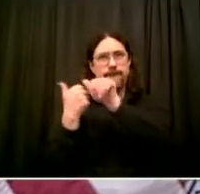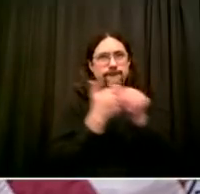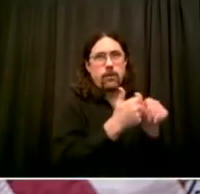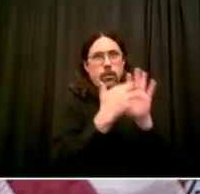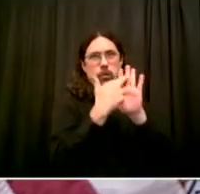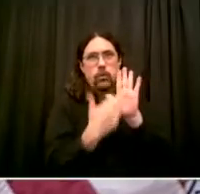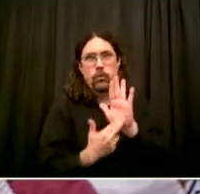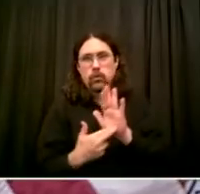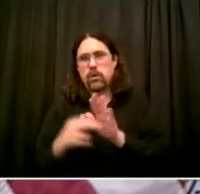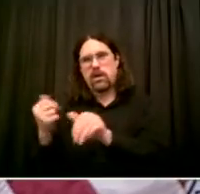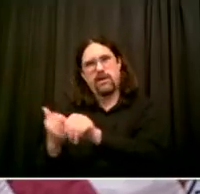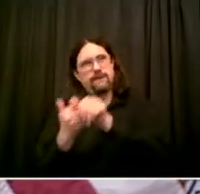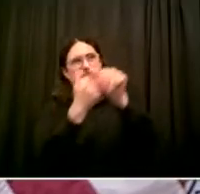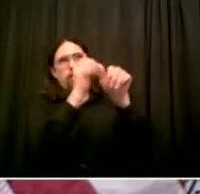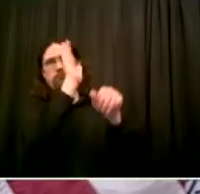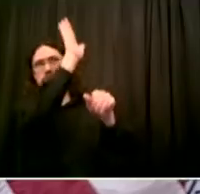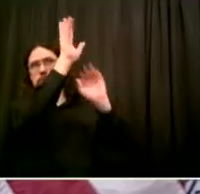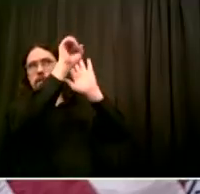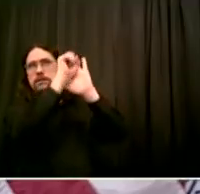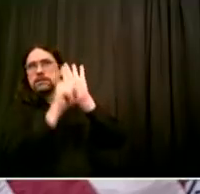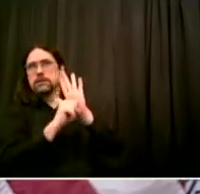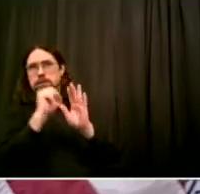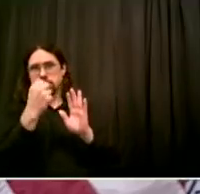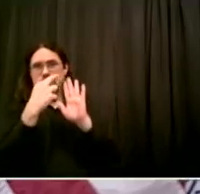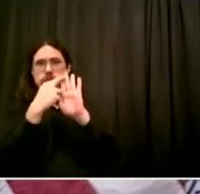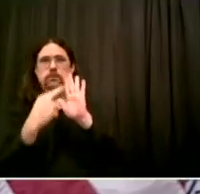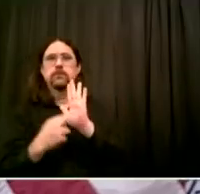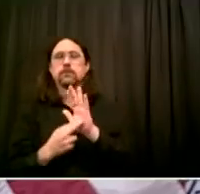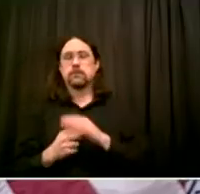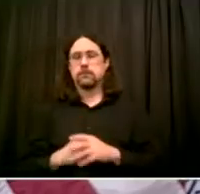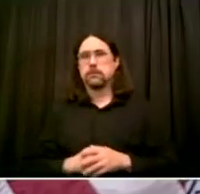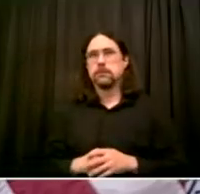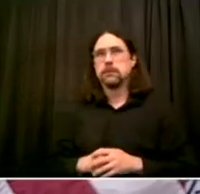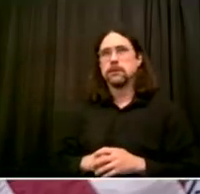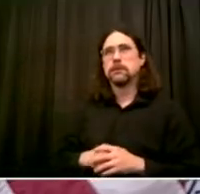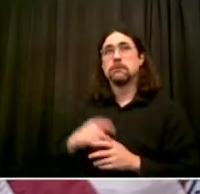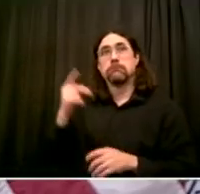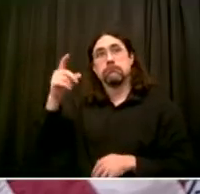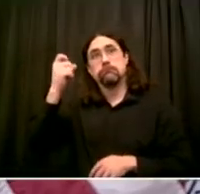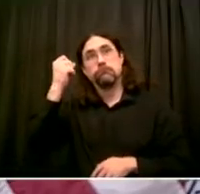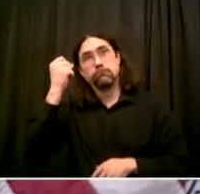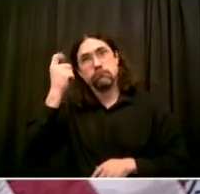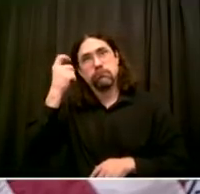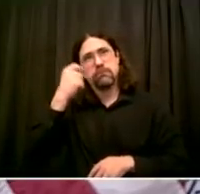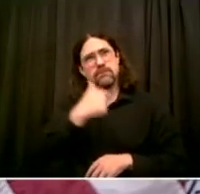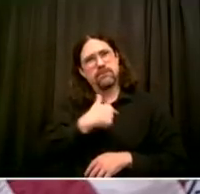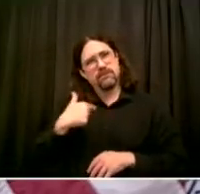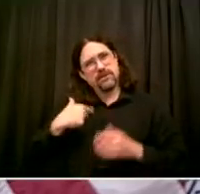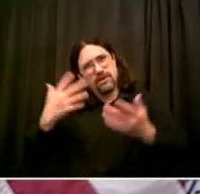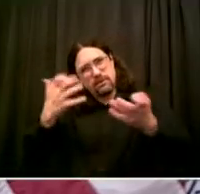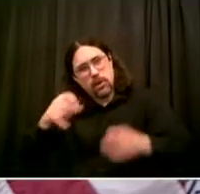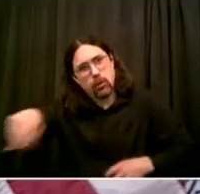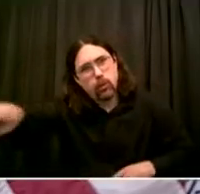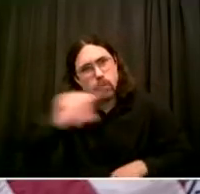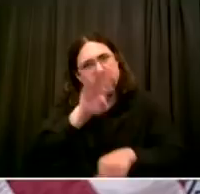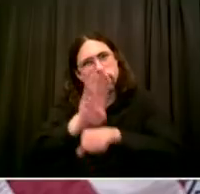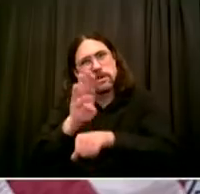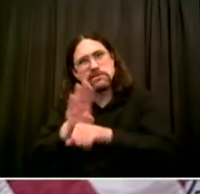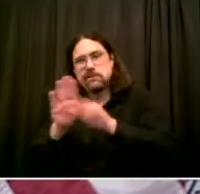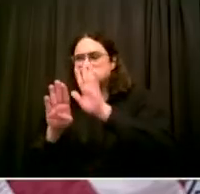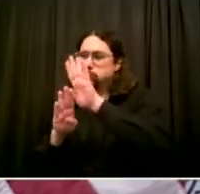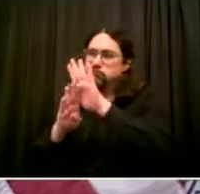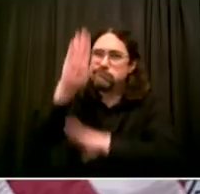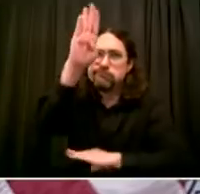with businesses. We want them to succeed. We want the economy to restart. So it's going to be light touch and a lot of communication and